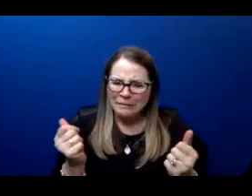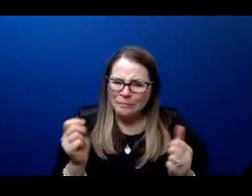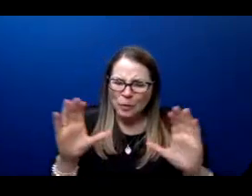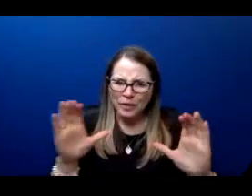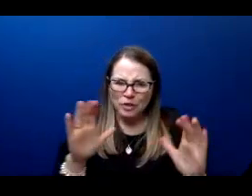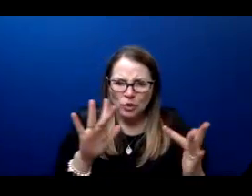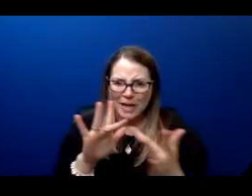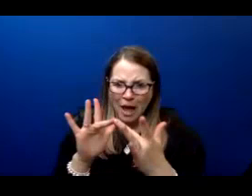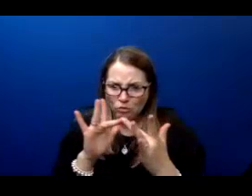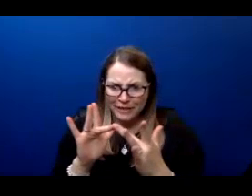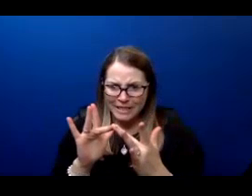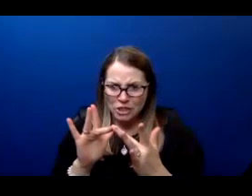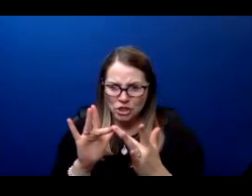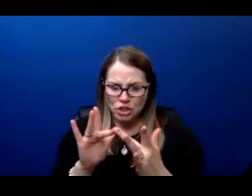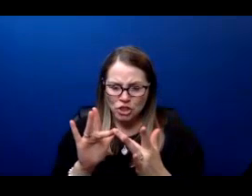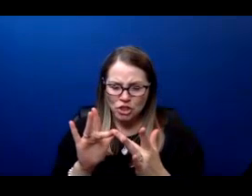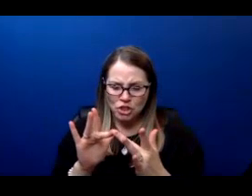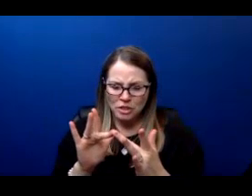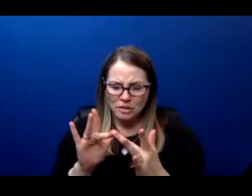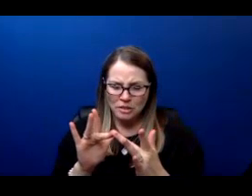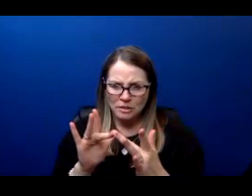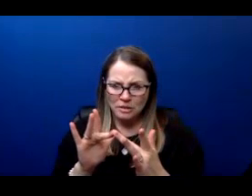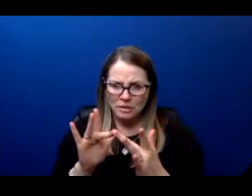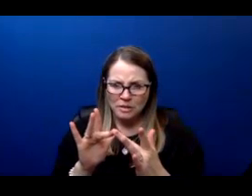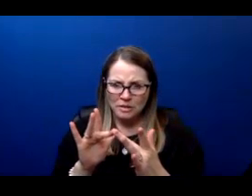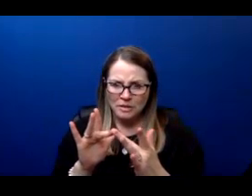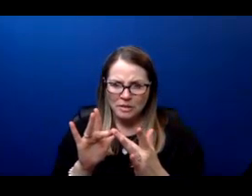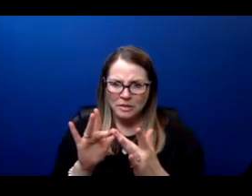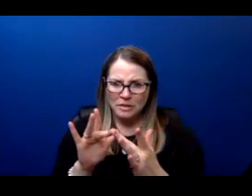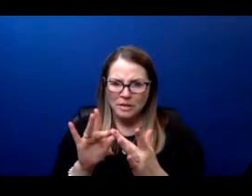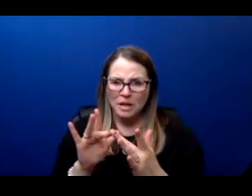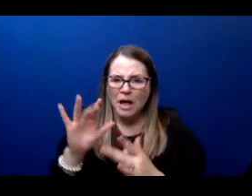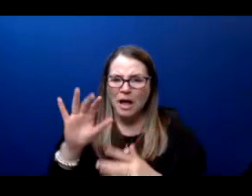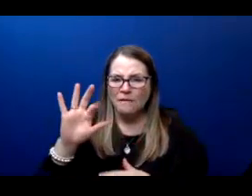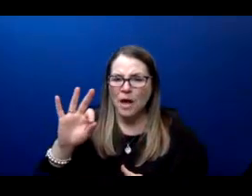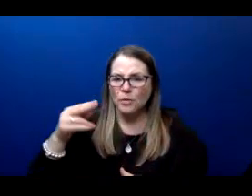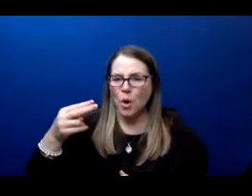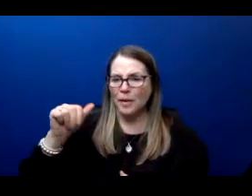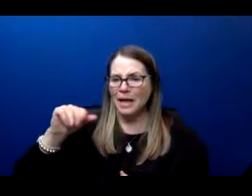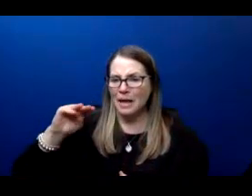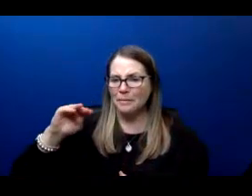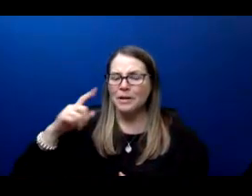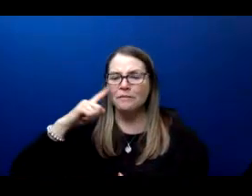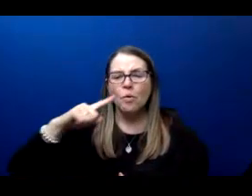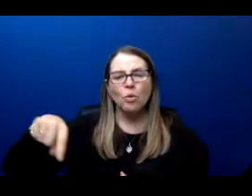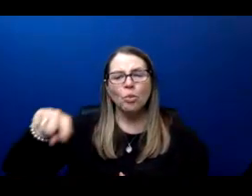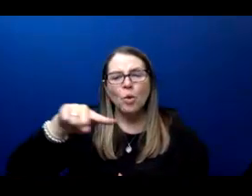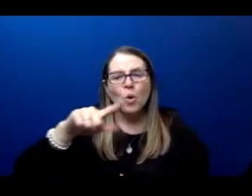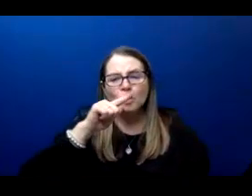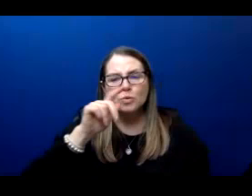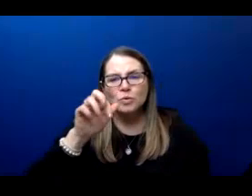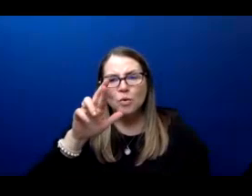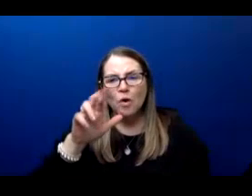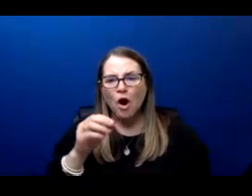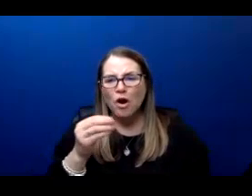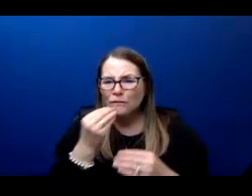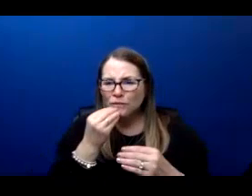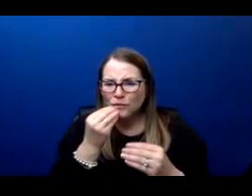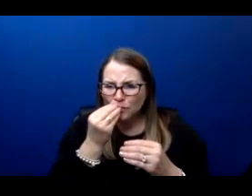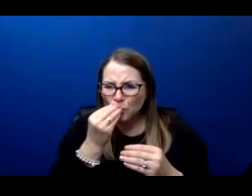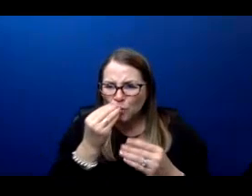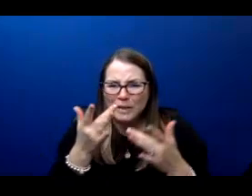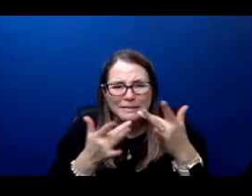outreach at Bethel AME to those who are disenfranchised, food insecure,